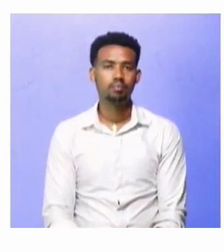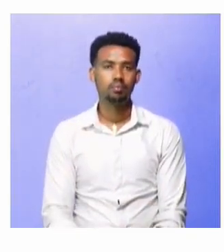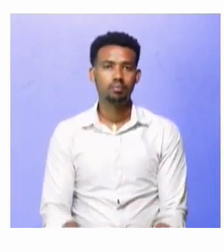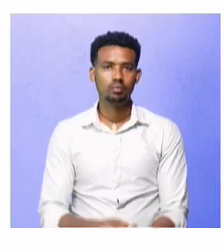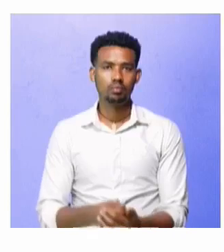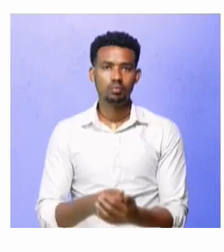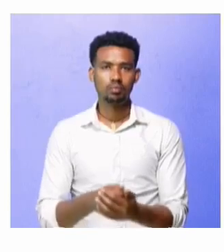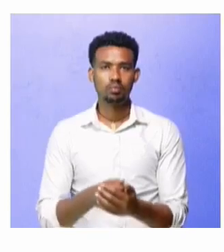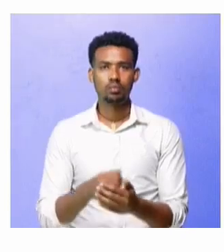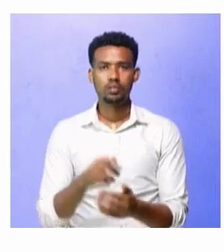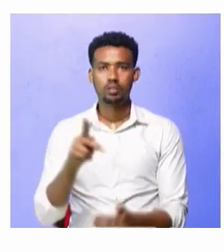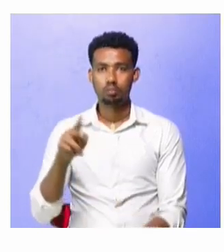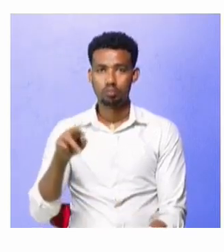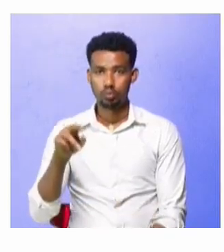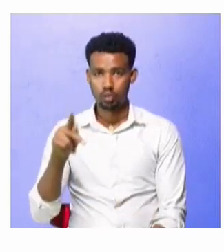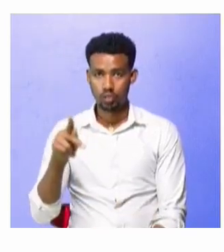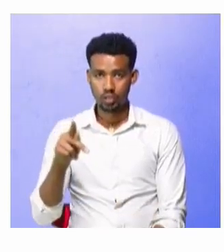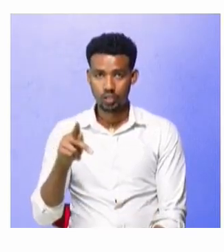prepositions